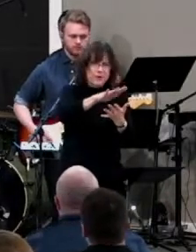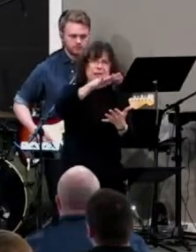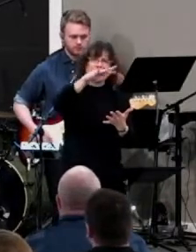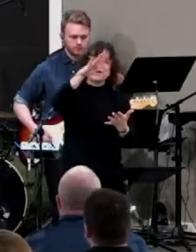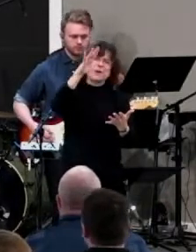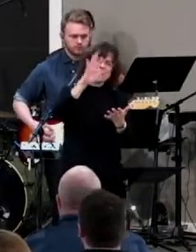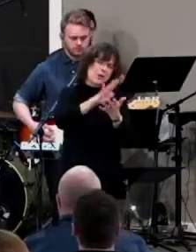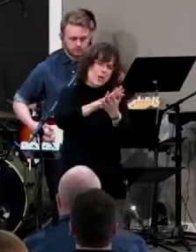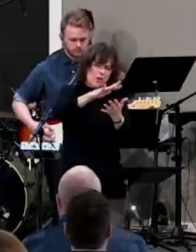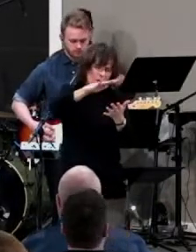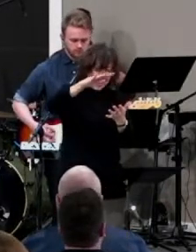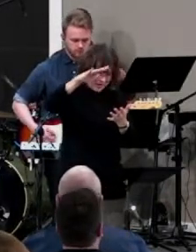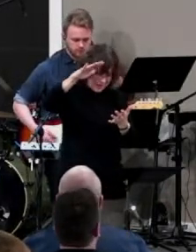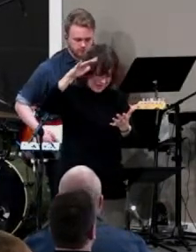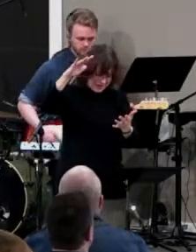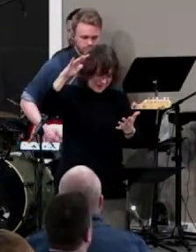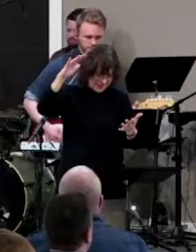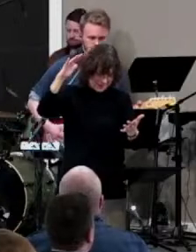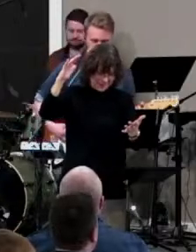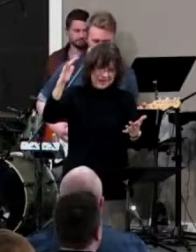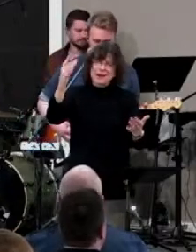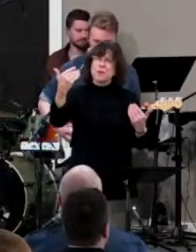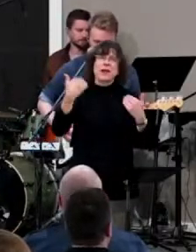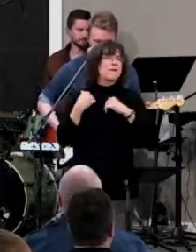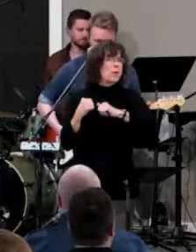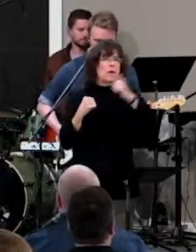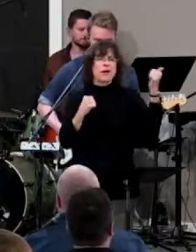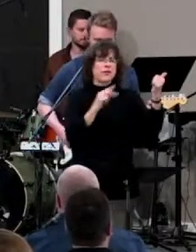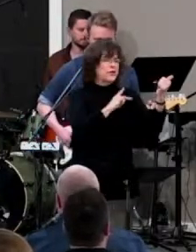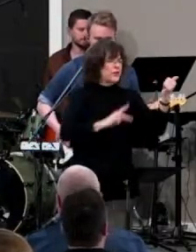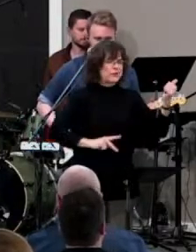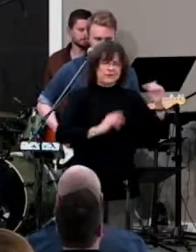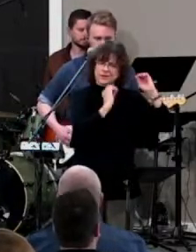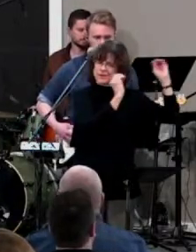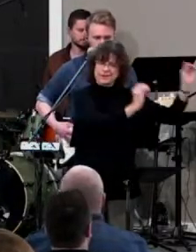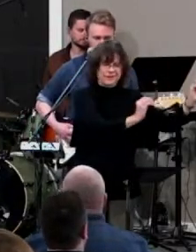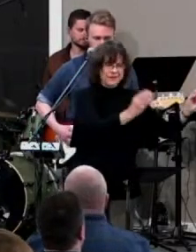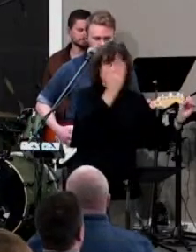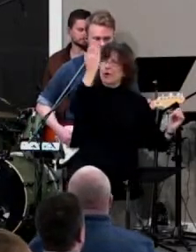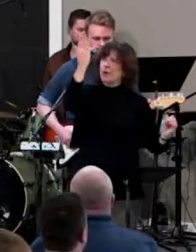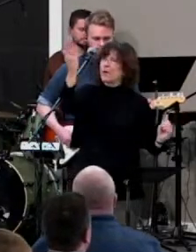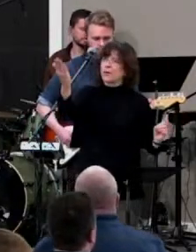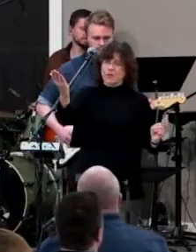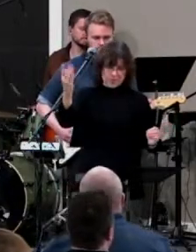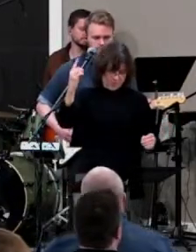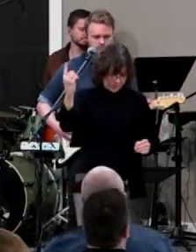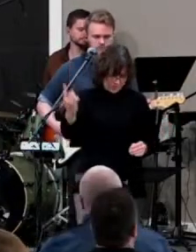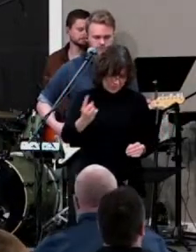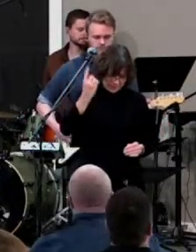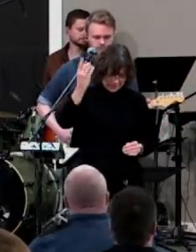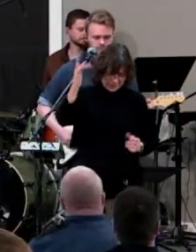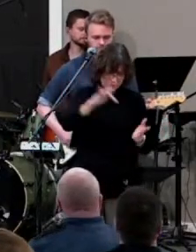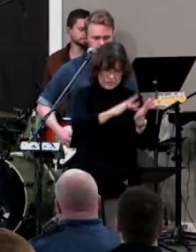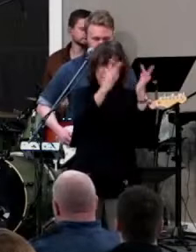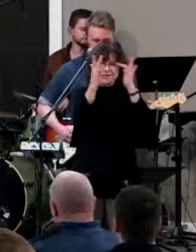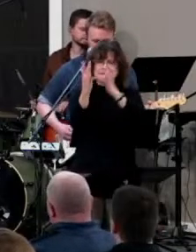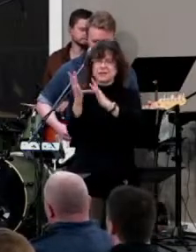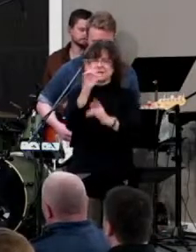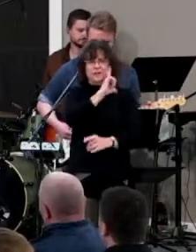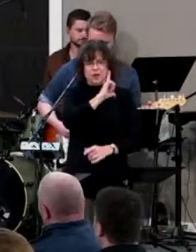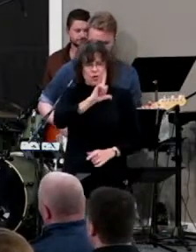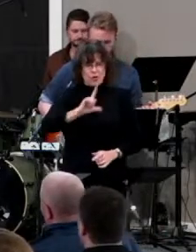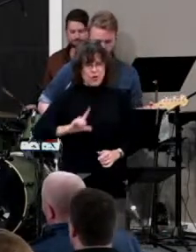Glory, glory, we have no other King but Jesus,